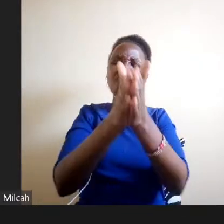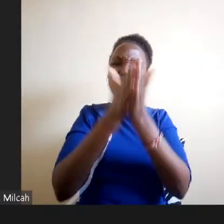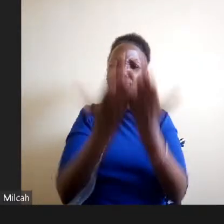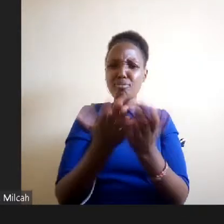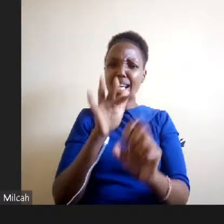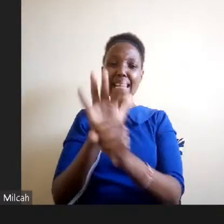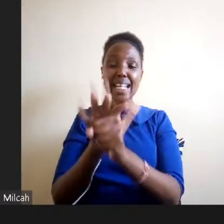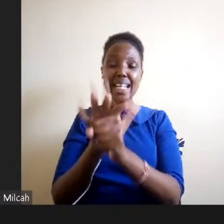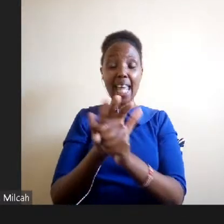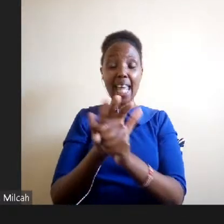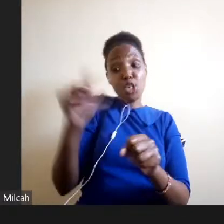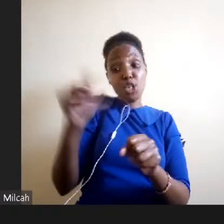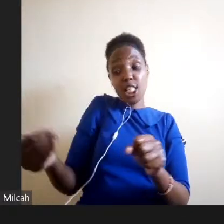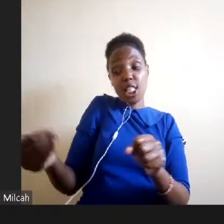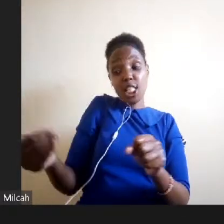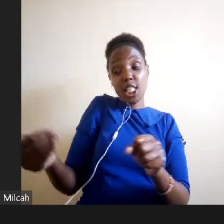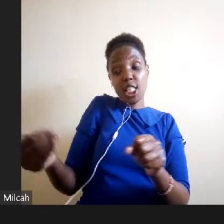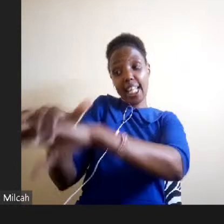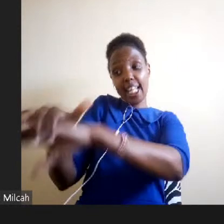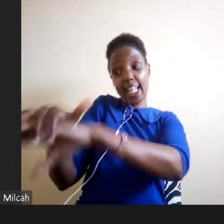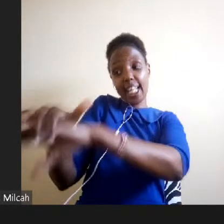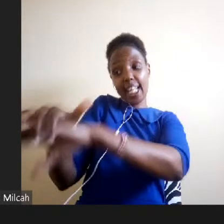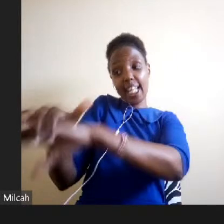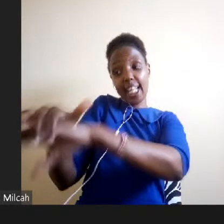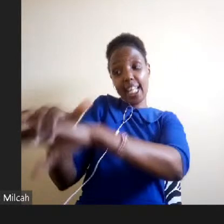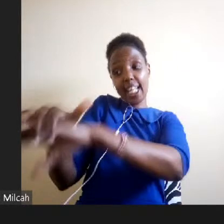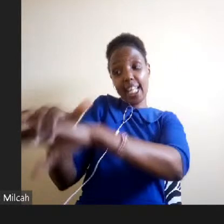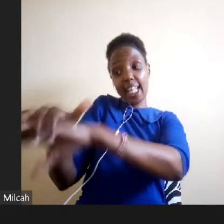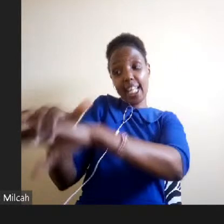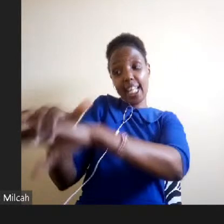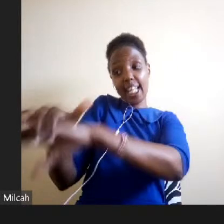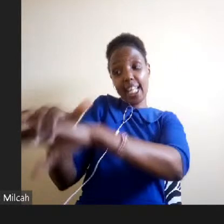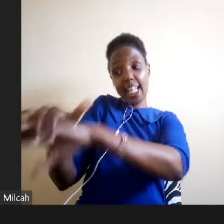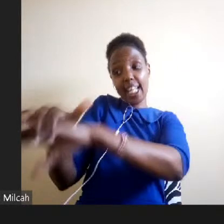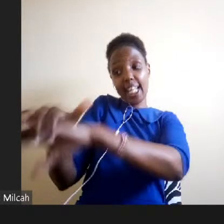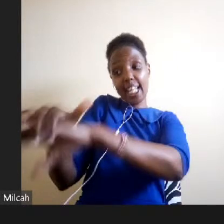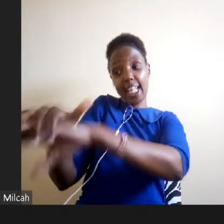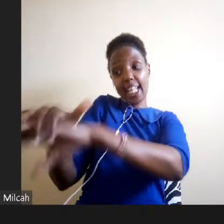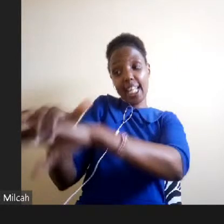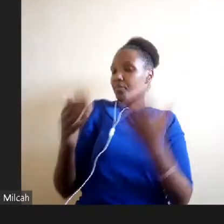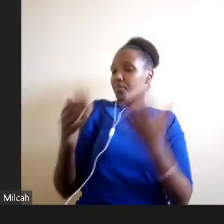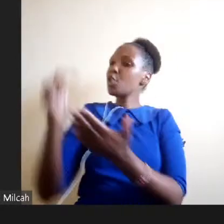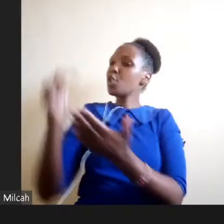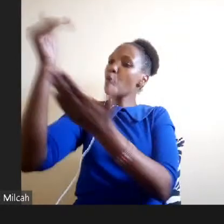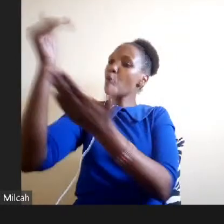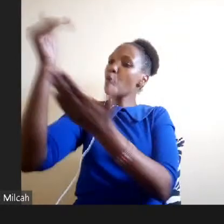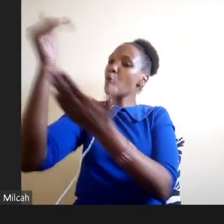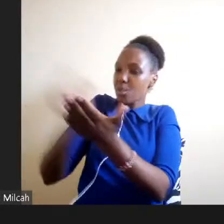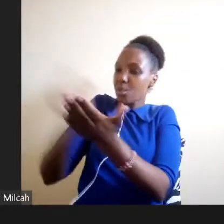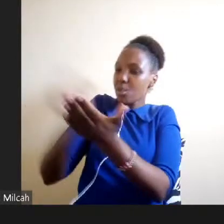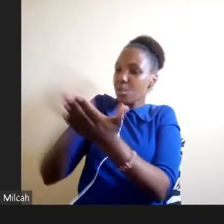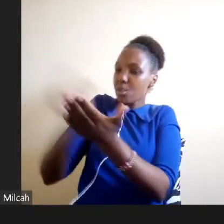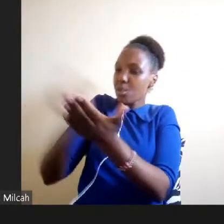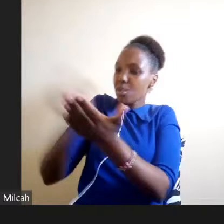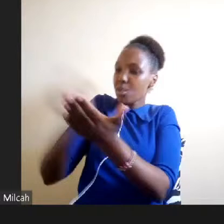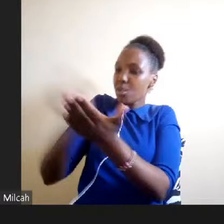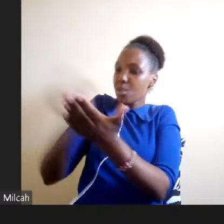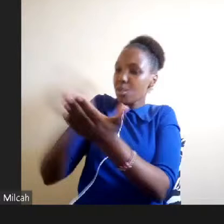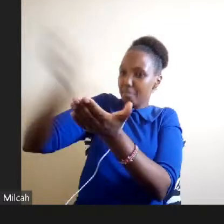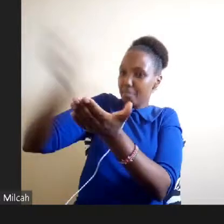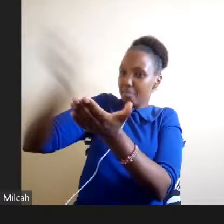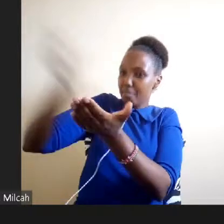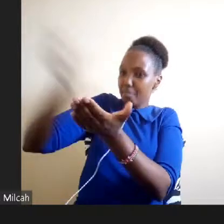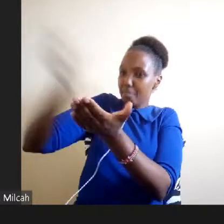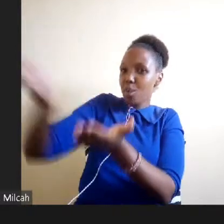for themselves. And depending on their age, because they will have to put in their age so that it gives them age appropriate books for them to read,